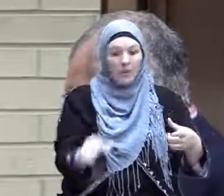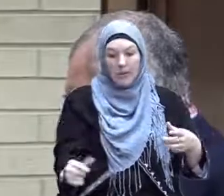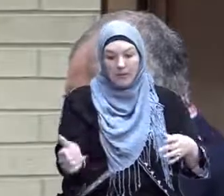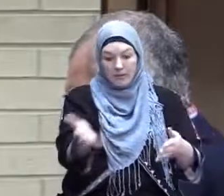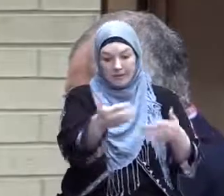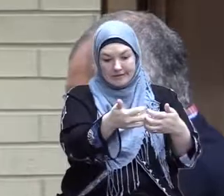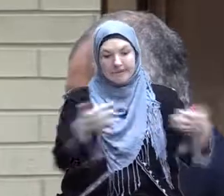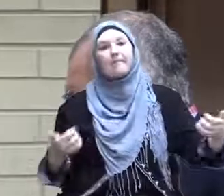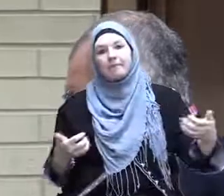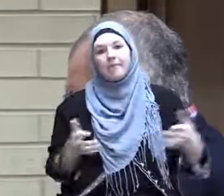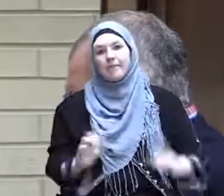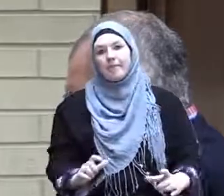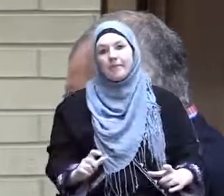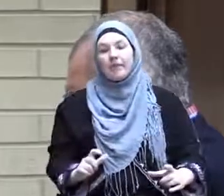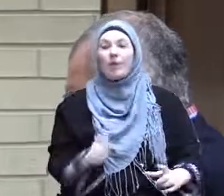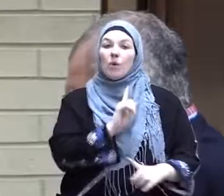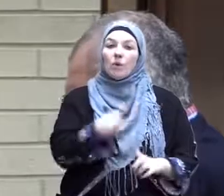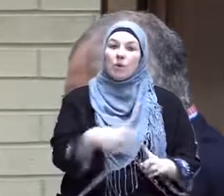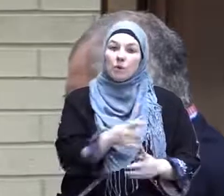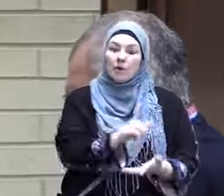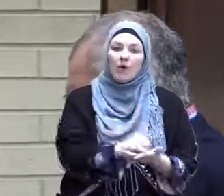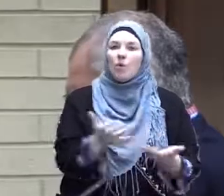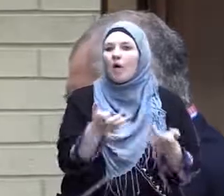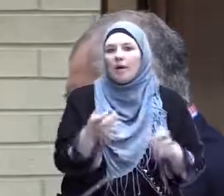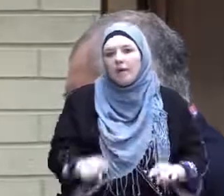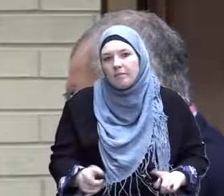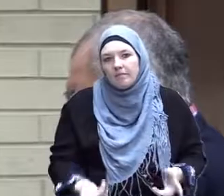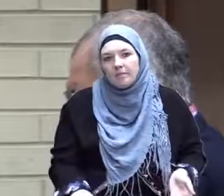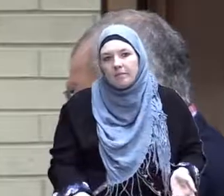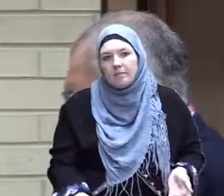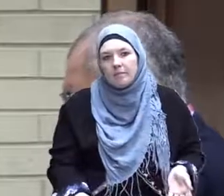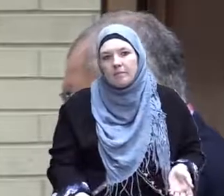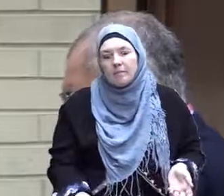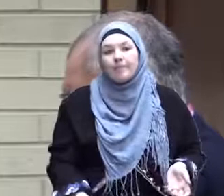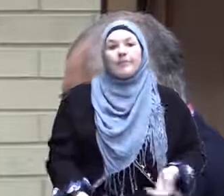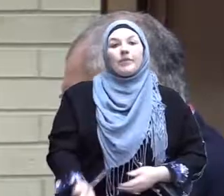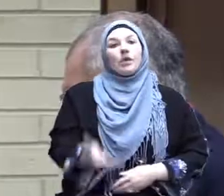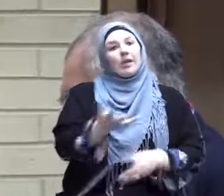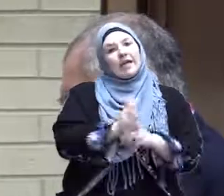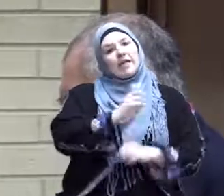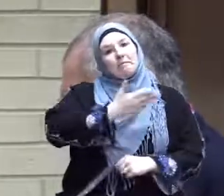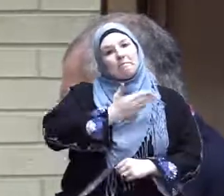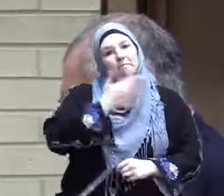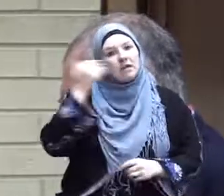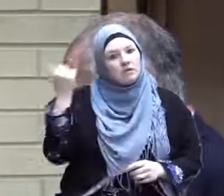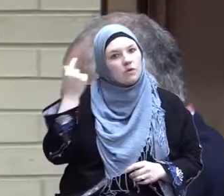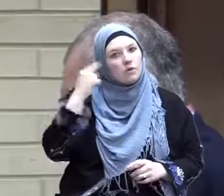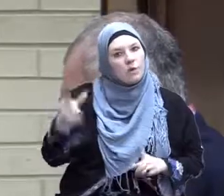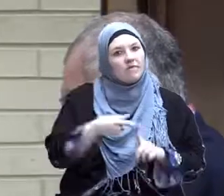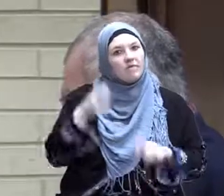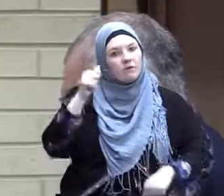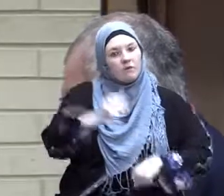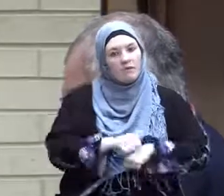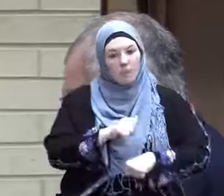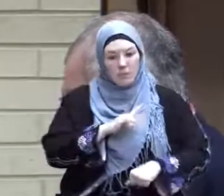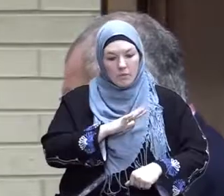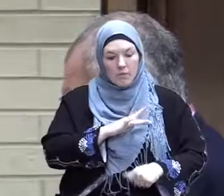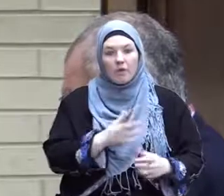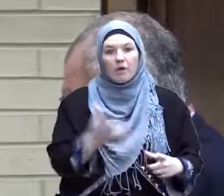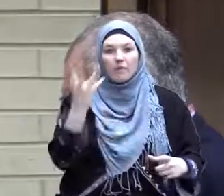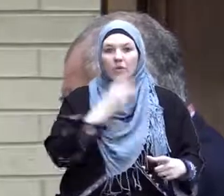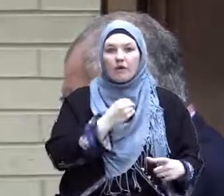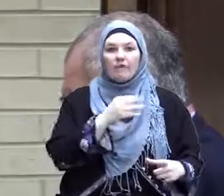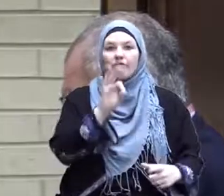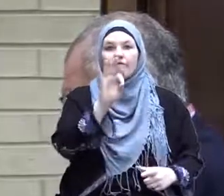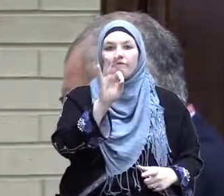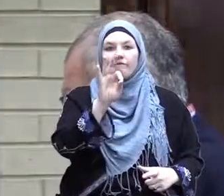out separate. When you do this, what happens? You're getting the best out of the rock. You see the